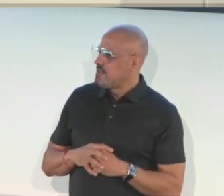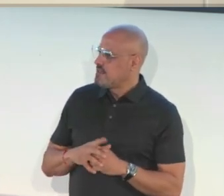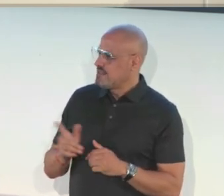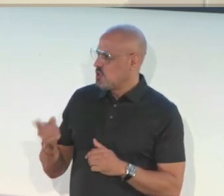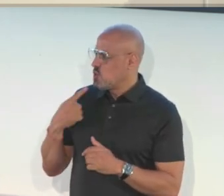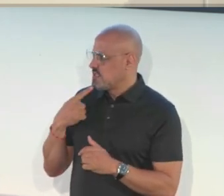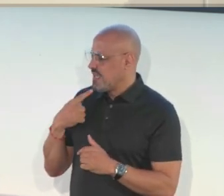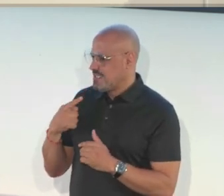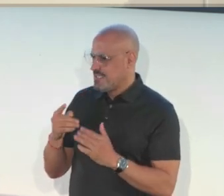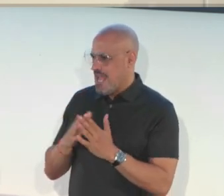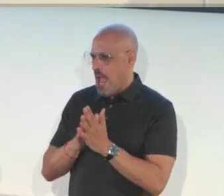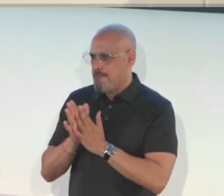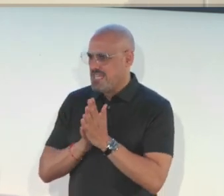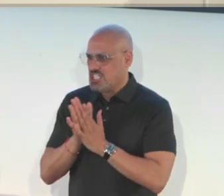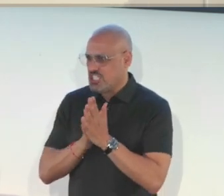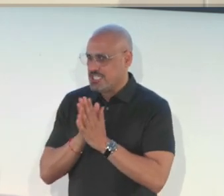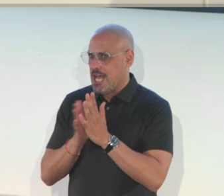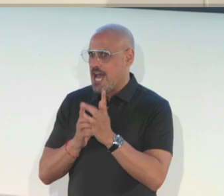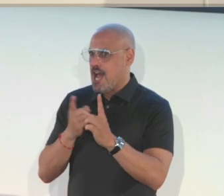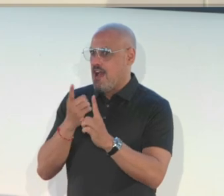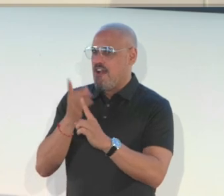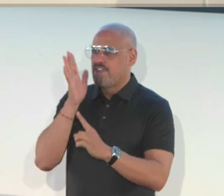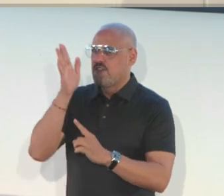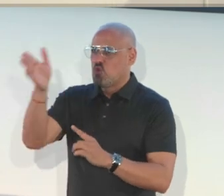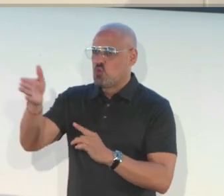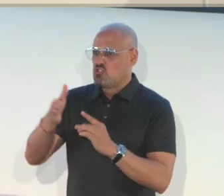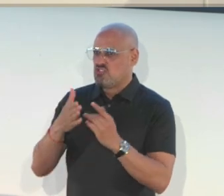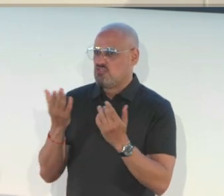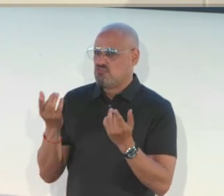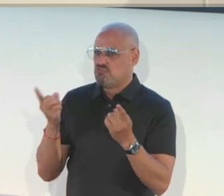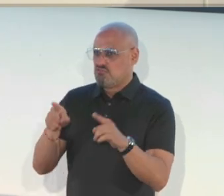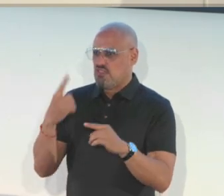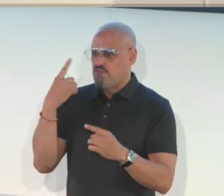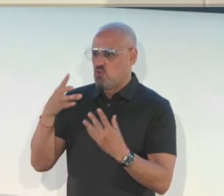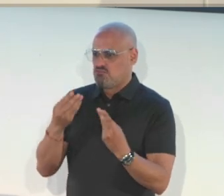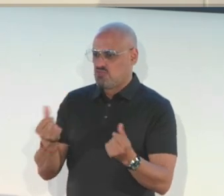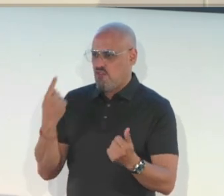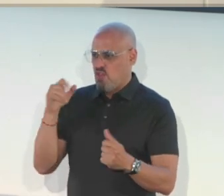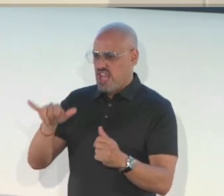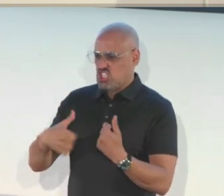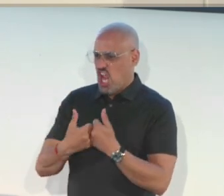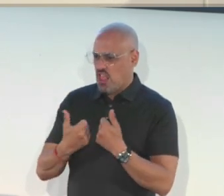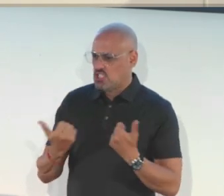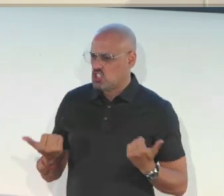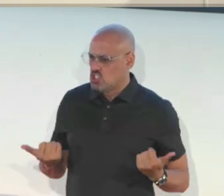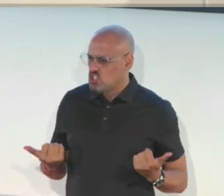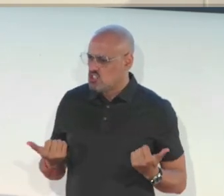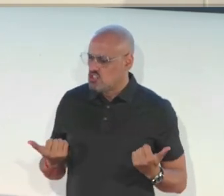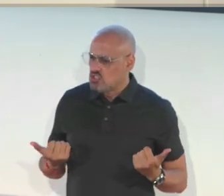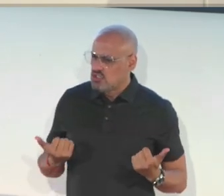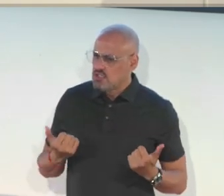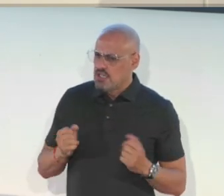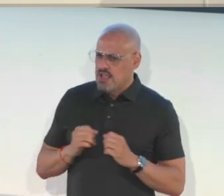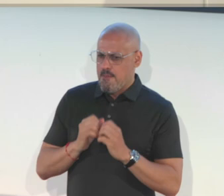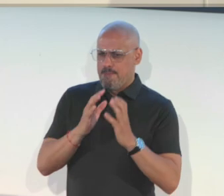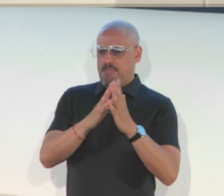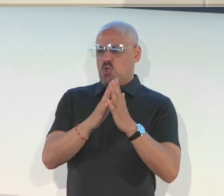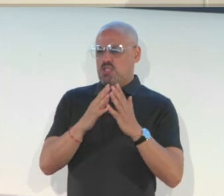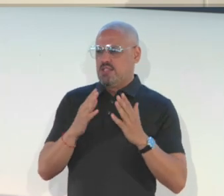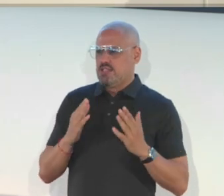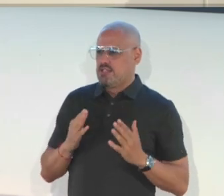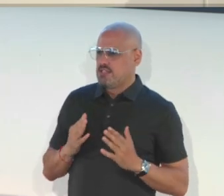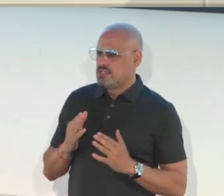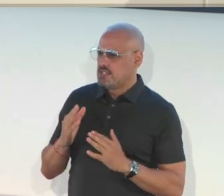as you said, ambitious future state of how to solve for that challenge of building kind of